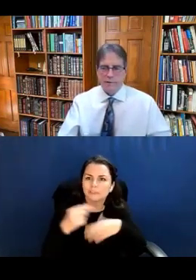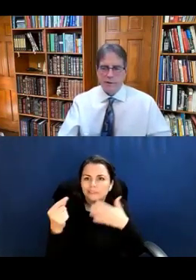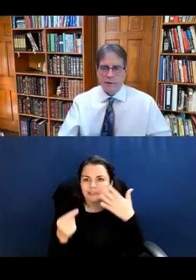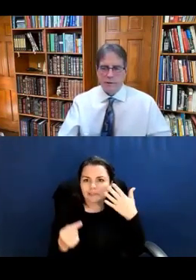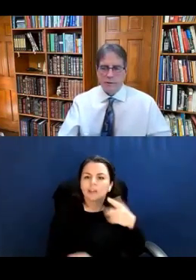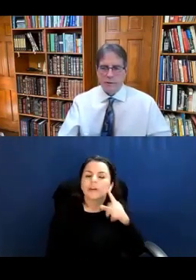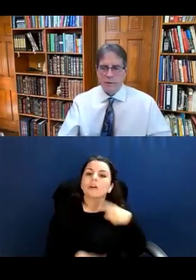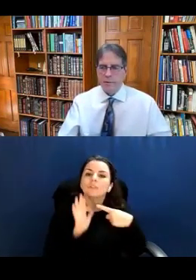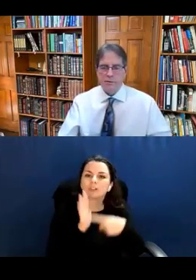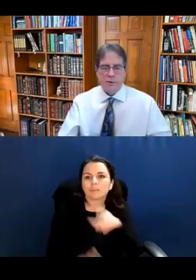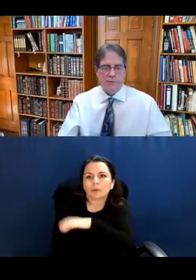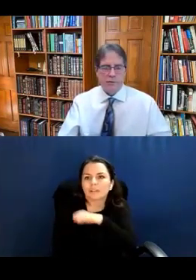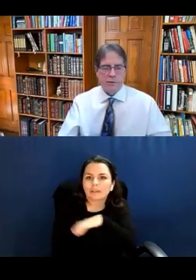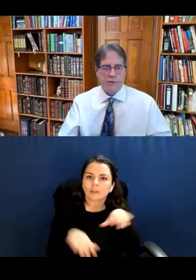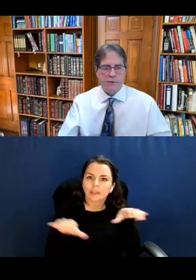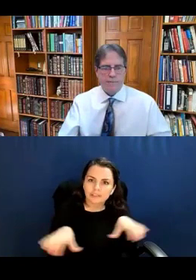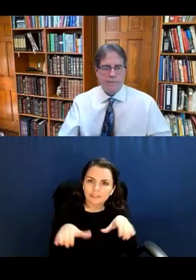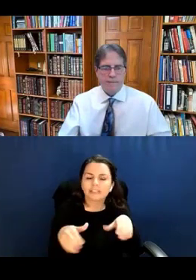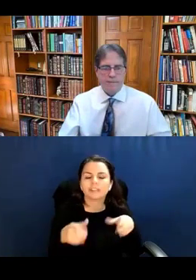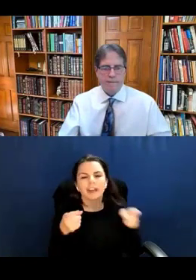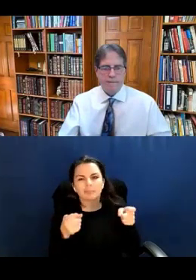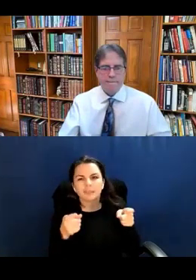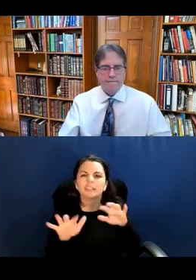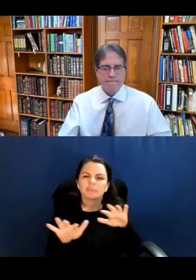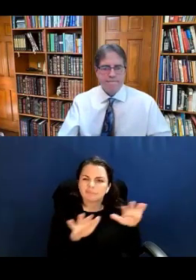clinical activity or administrative.